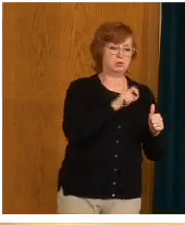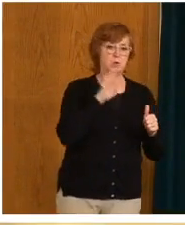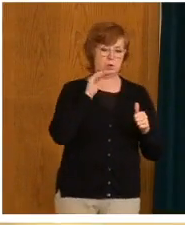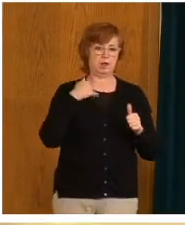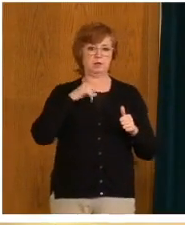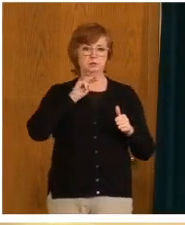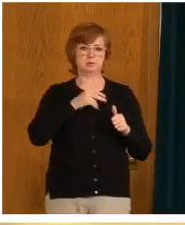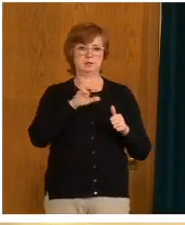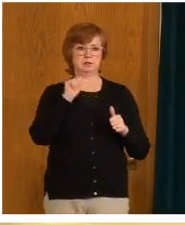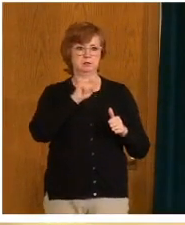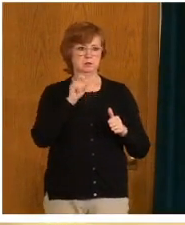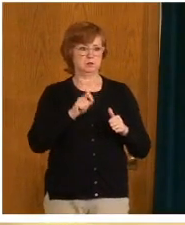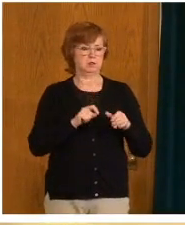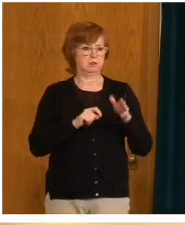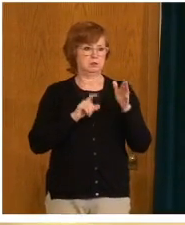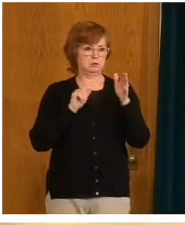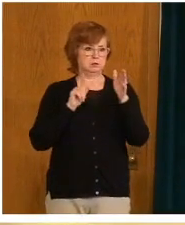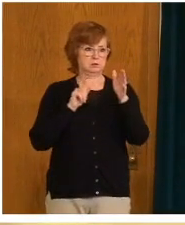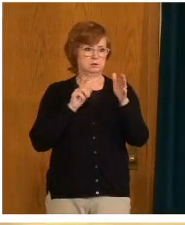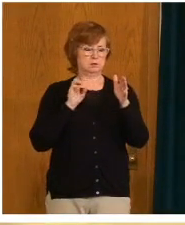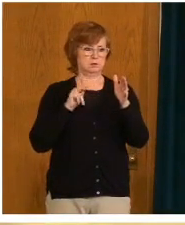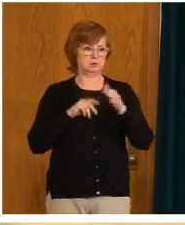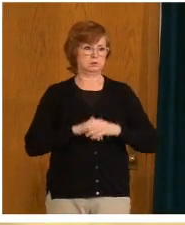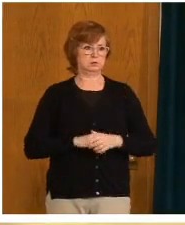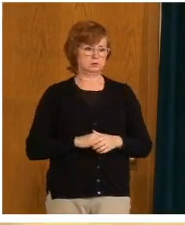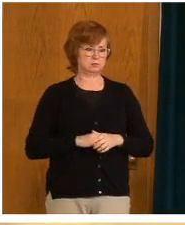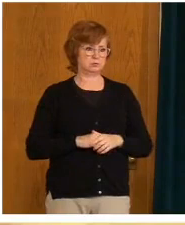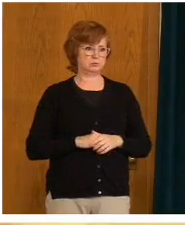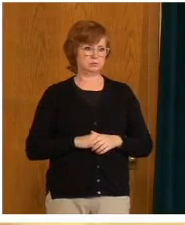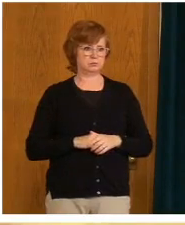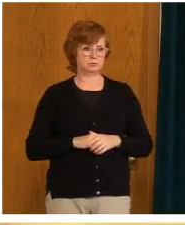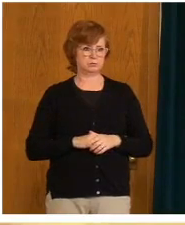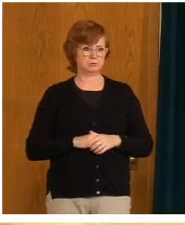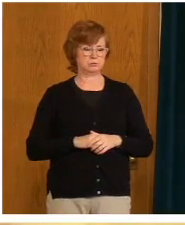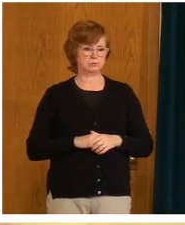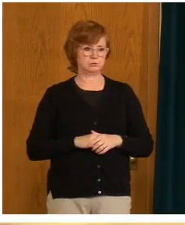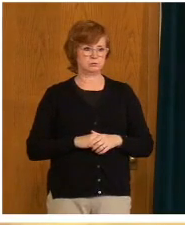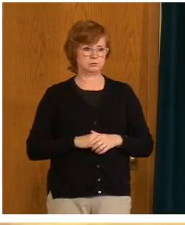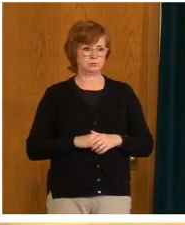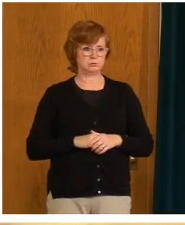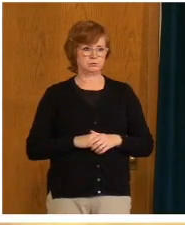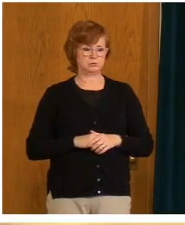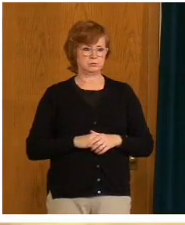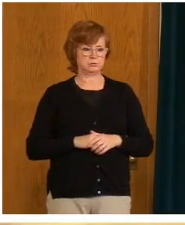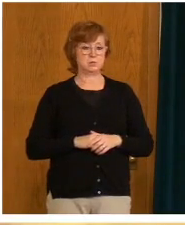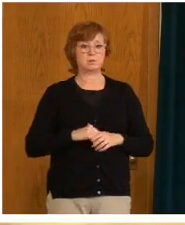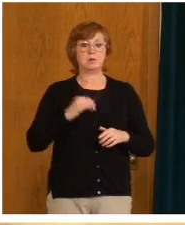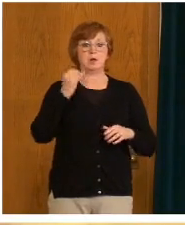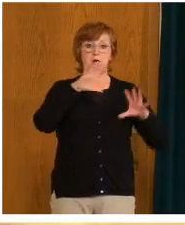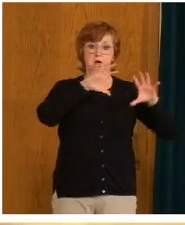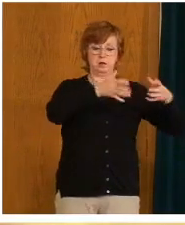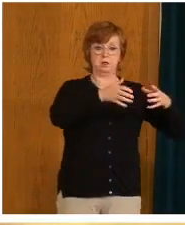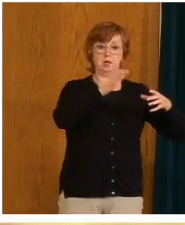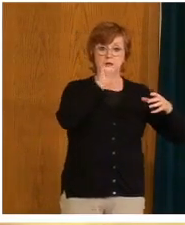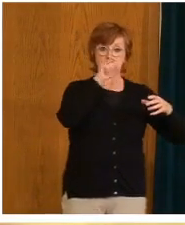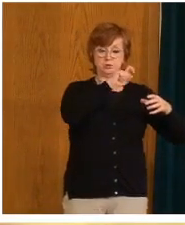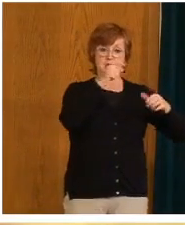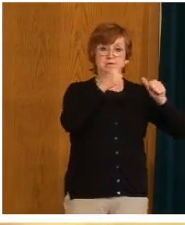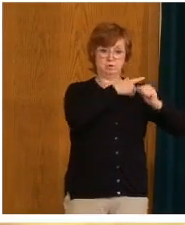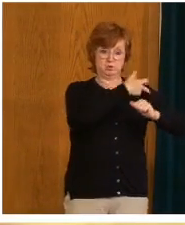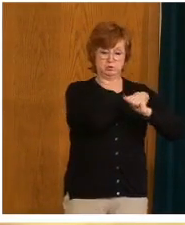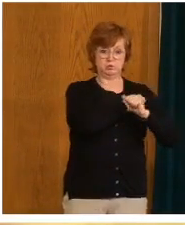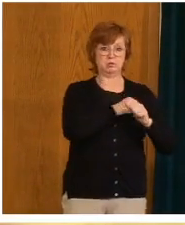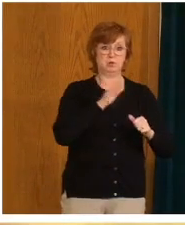Follow up, Lisa? So you're saying that people who got AstraZeneca will be able to get AstraZeneca for